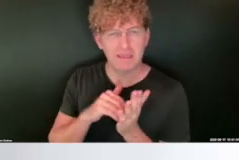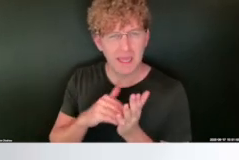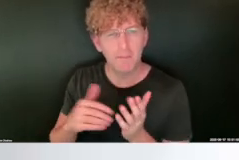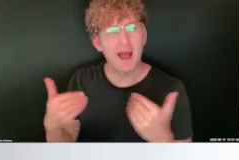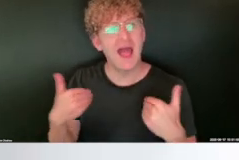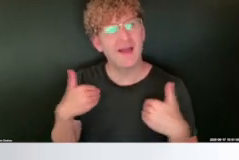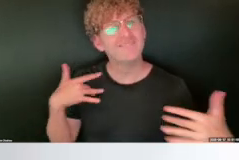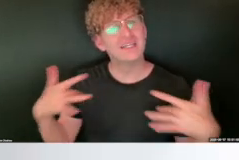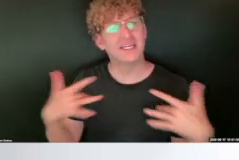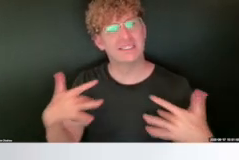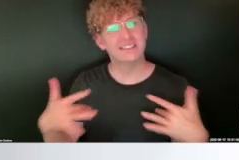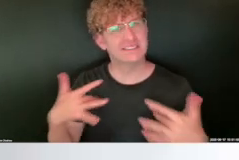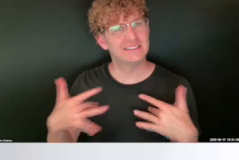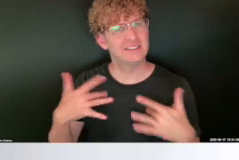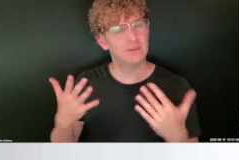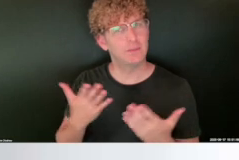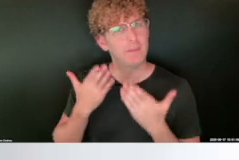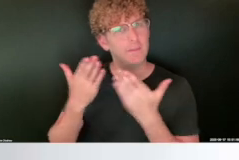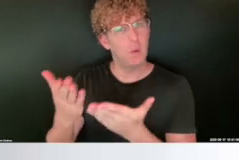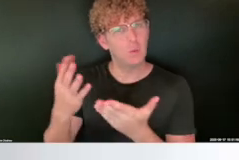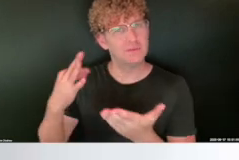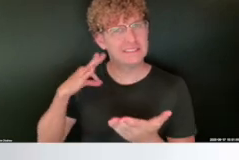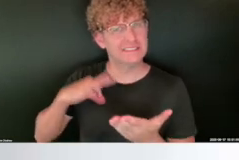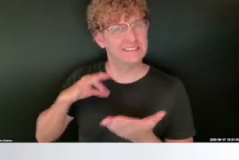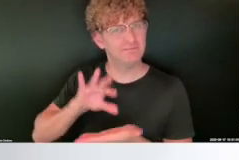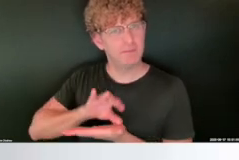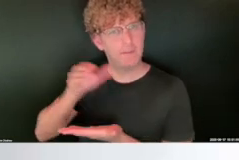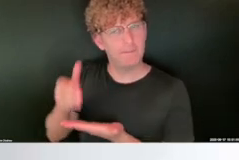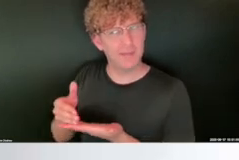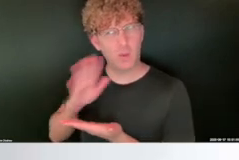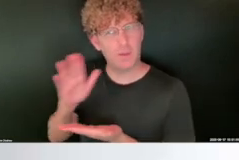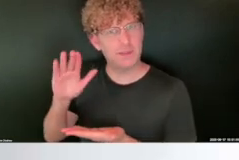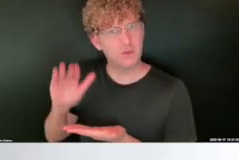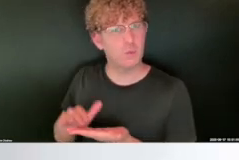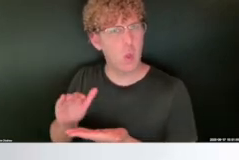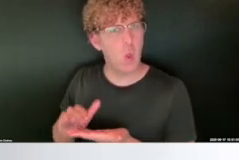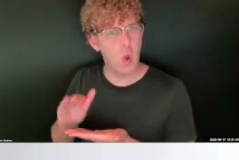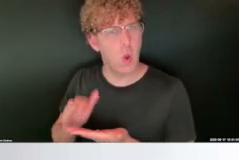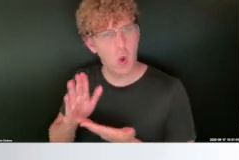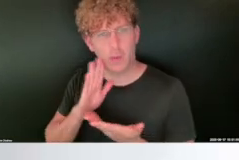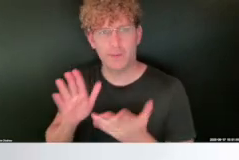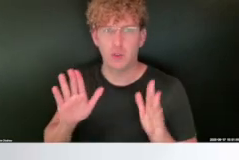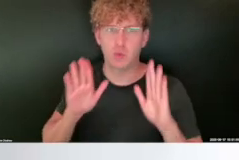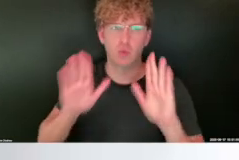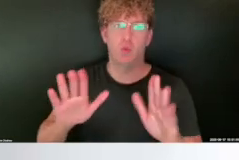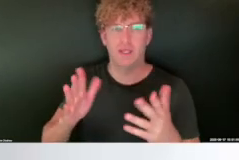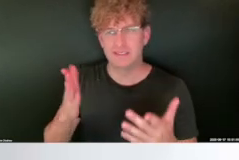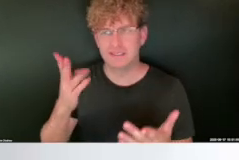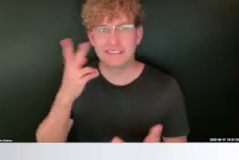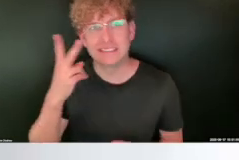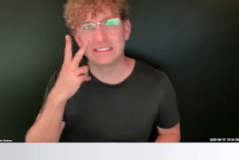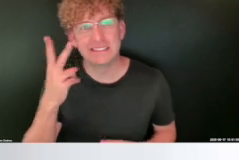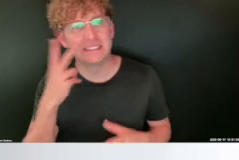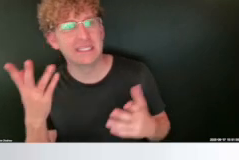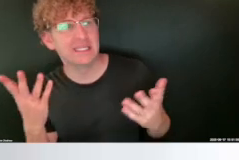the proposed incentive amounts are going to be too low. And it would be really great to get, to kind of see some of the